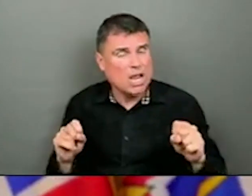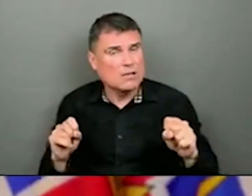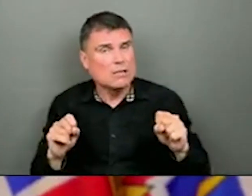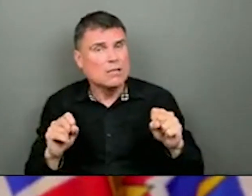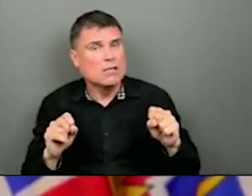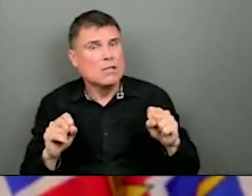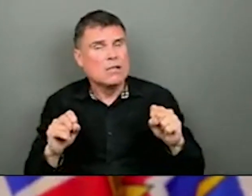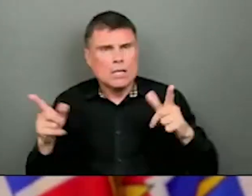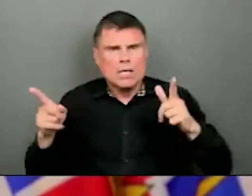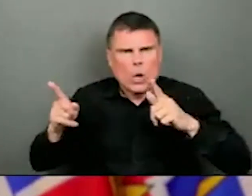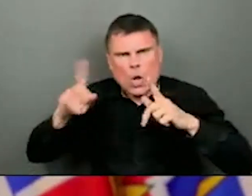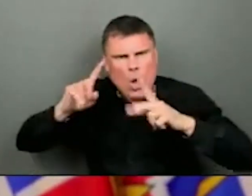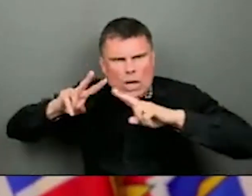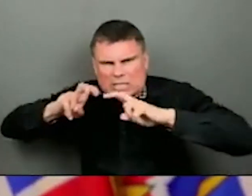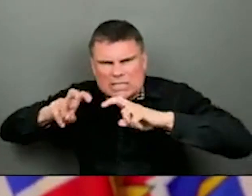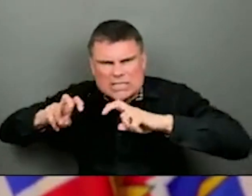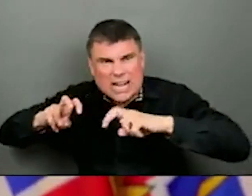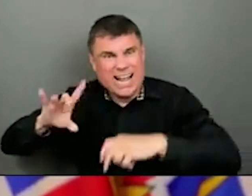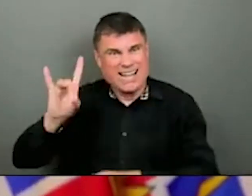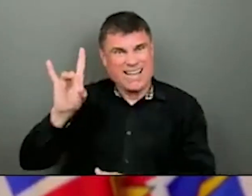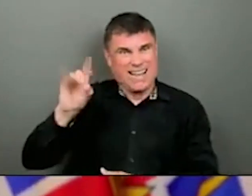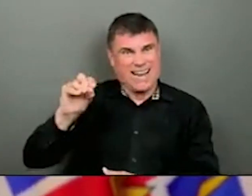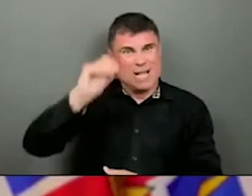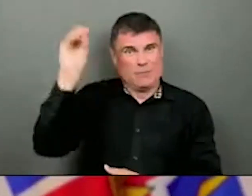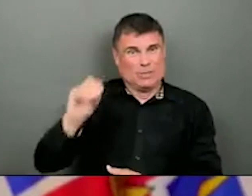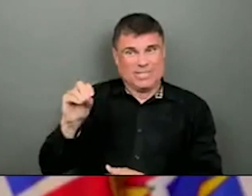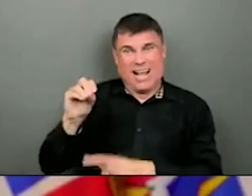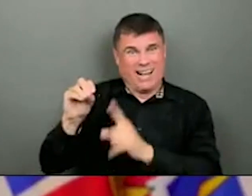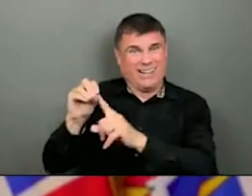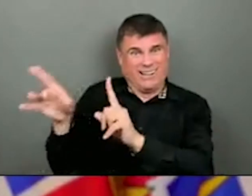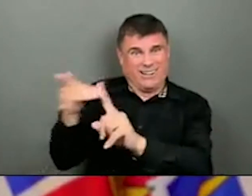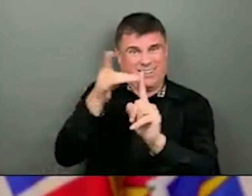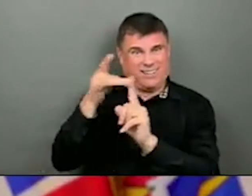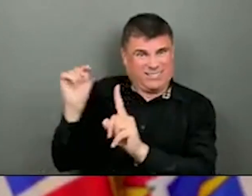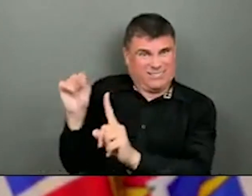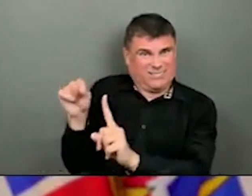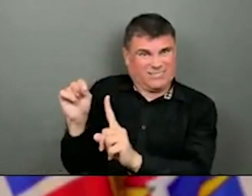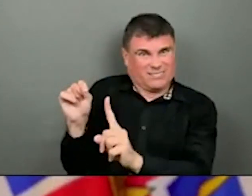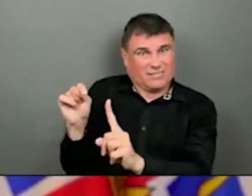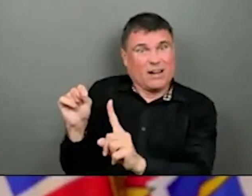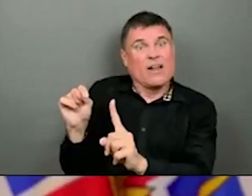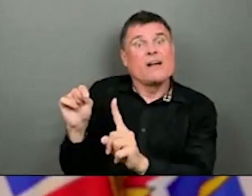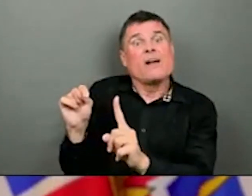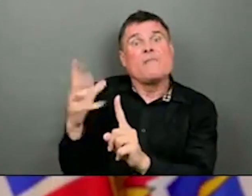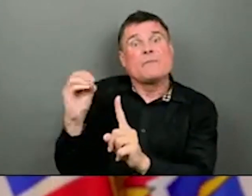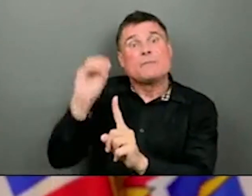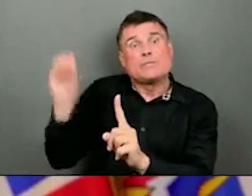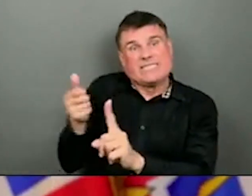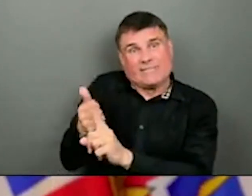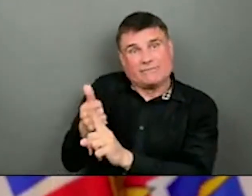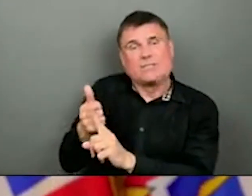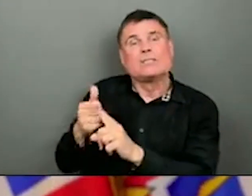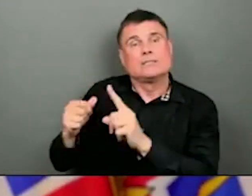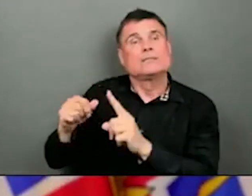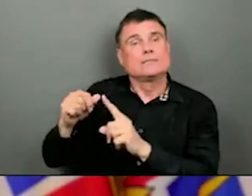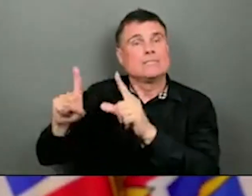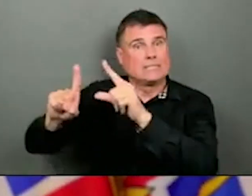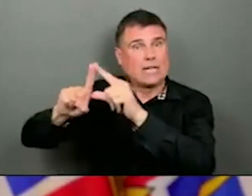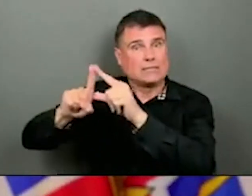at 80% of contacts and 50% of Delta, and we start seeing those cases climb again? Like, is this